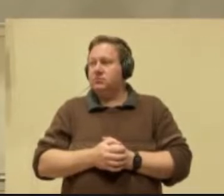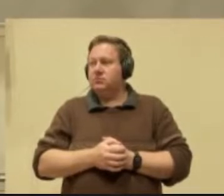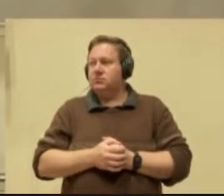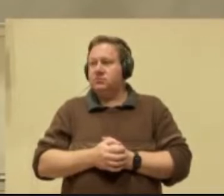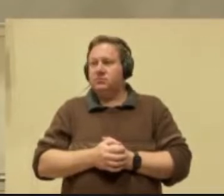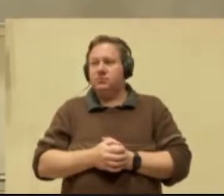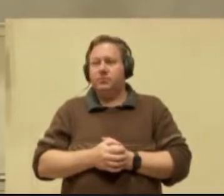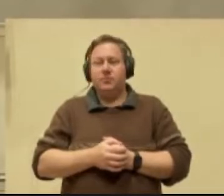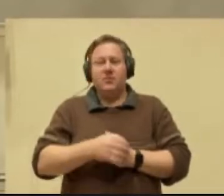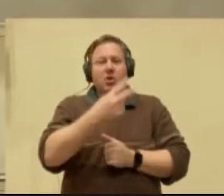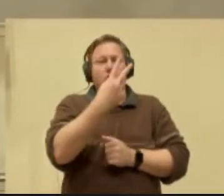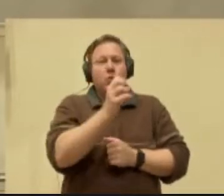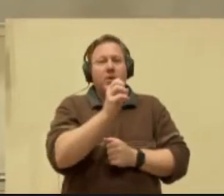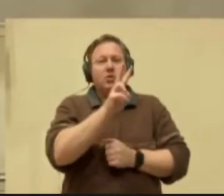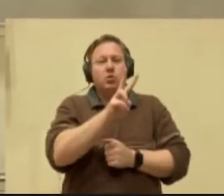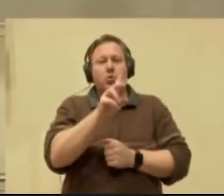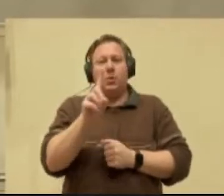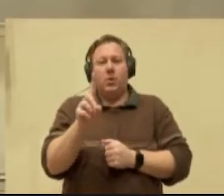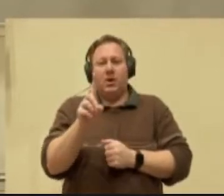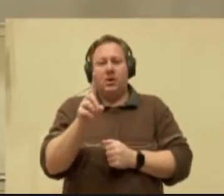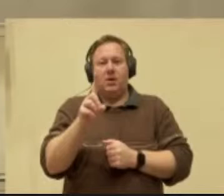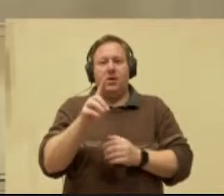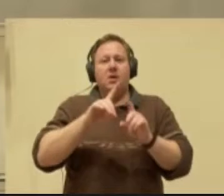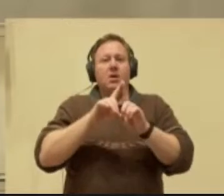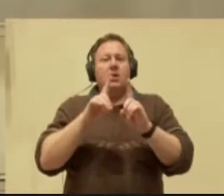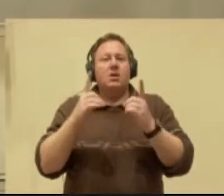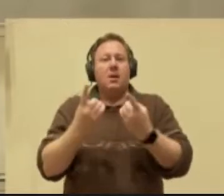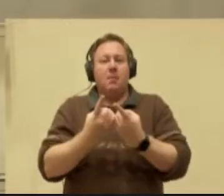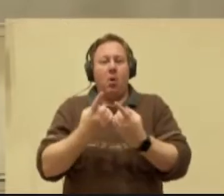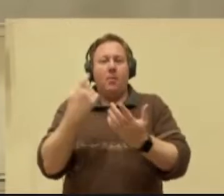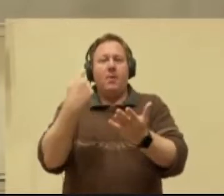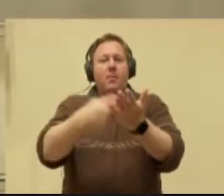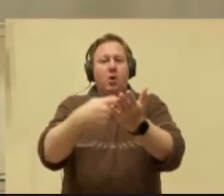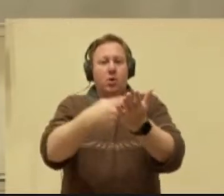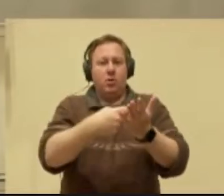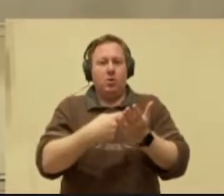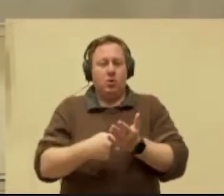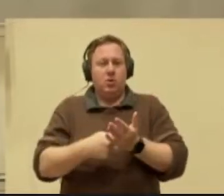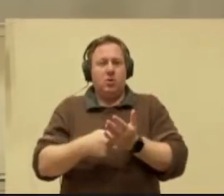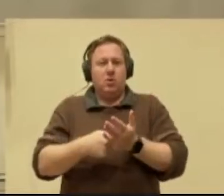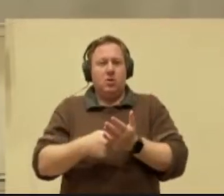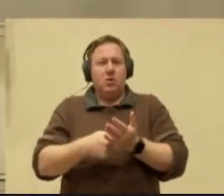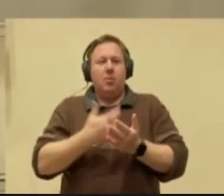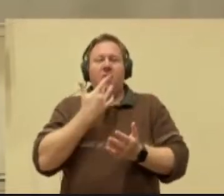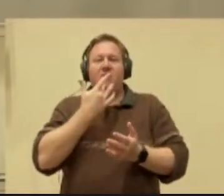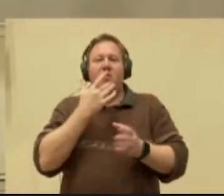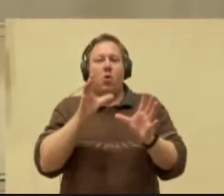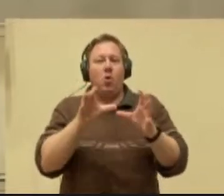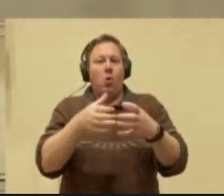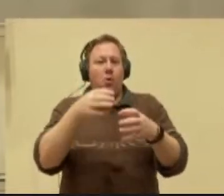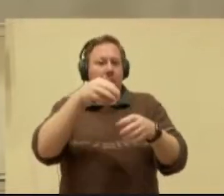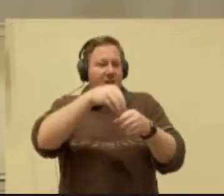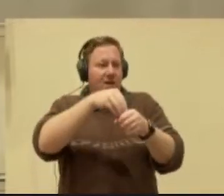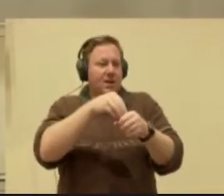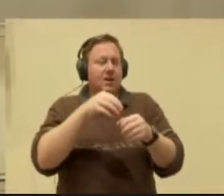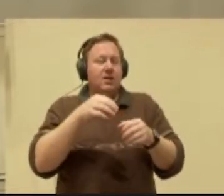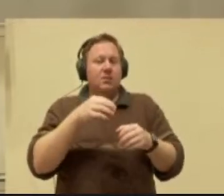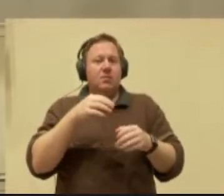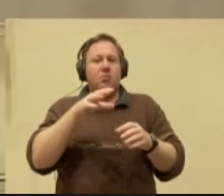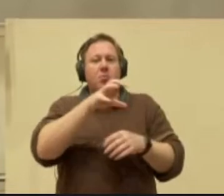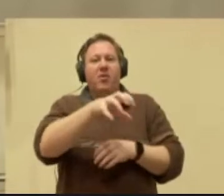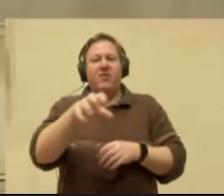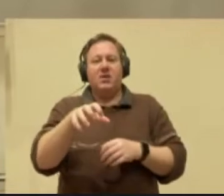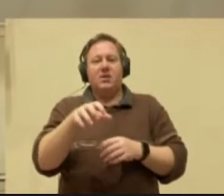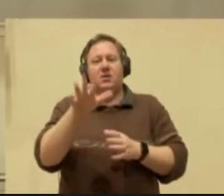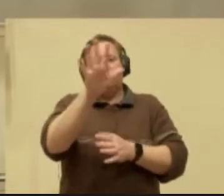in 2021 department procurements towards designated groups in the province accounted only